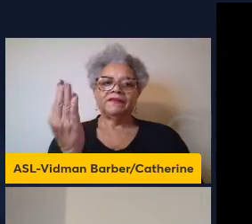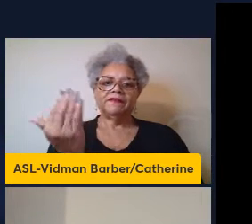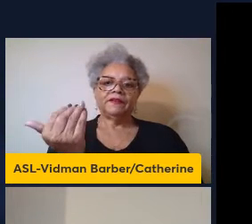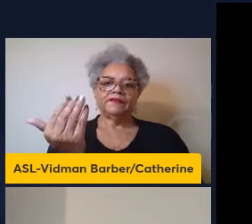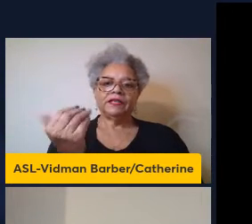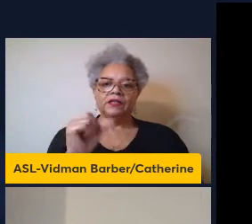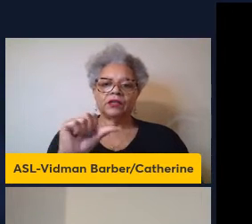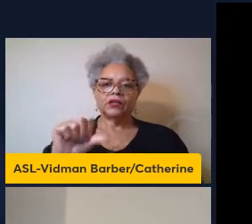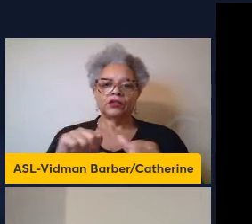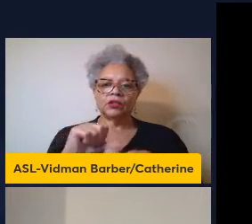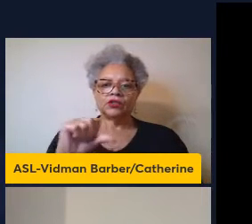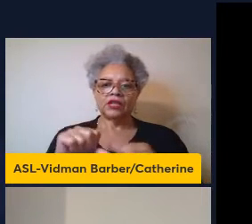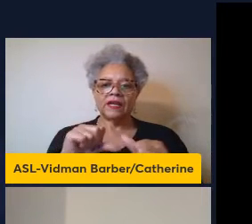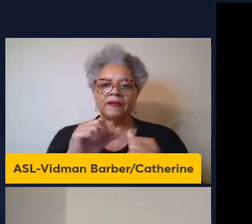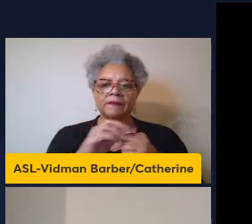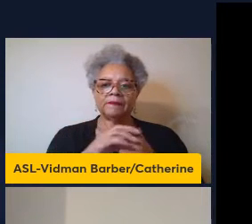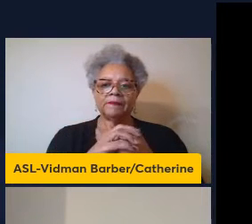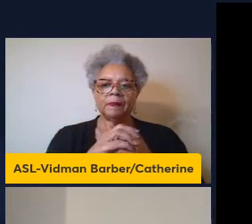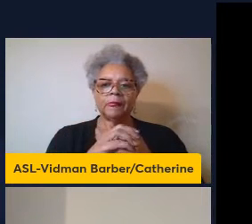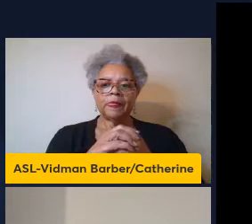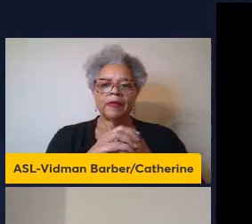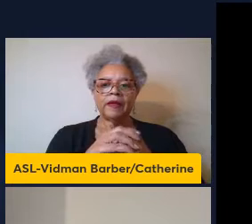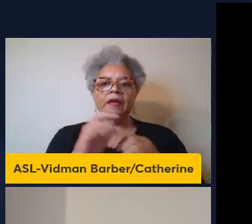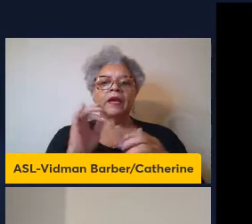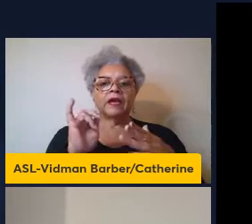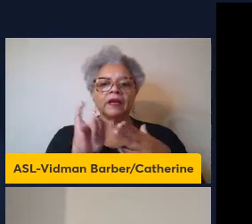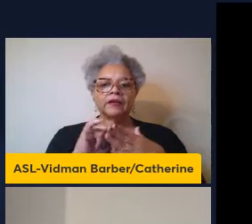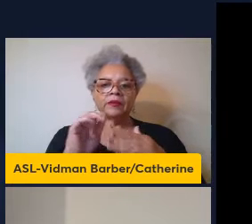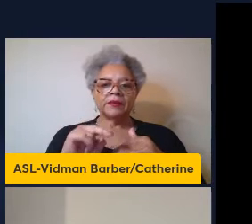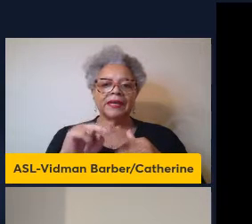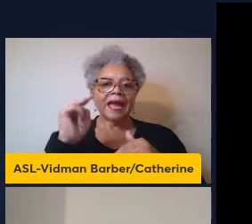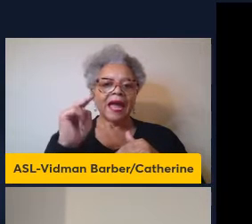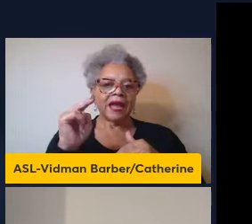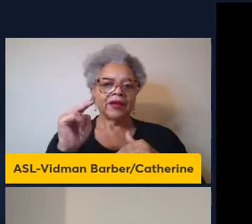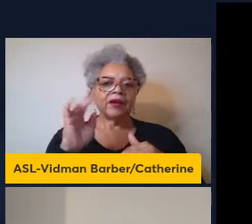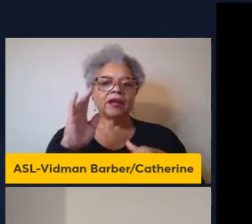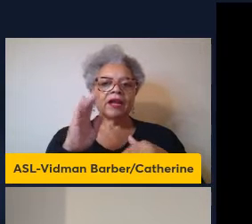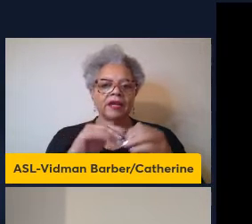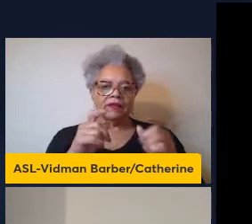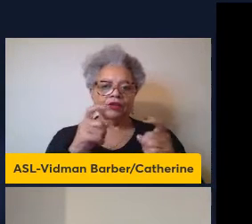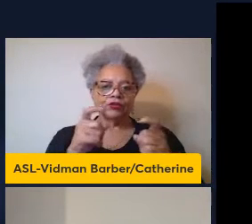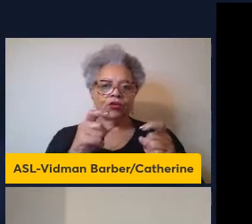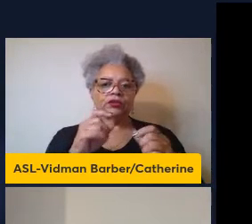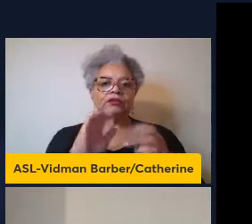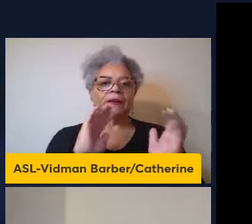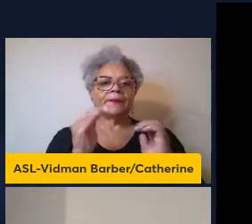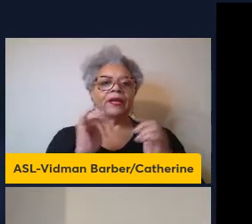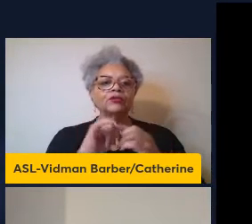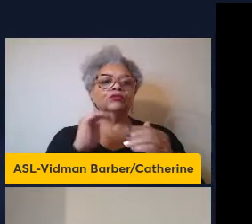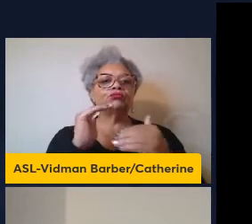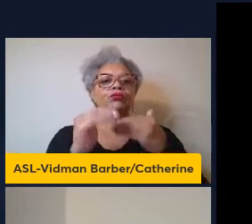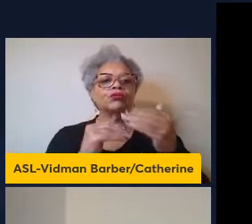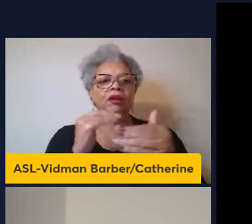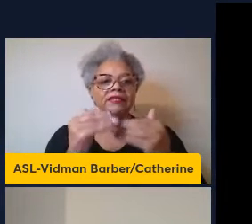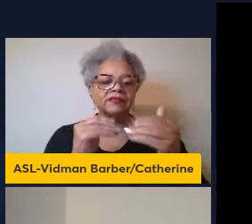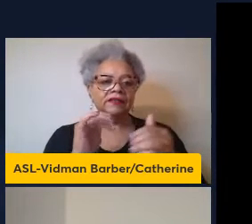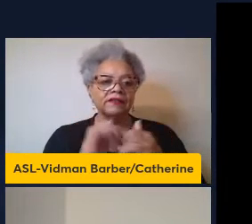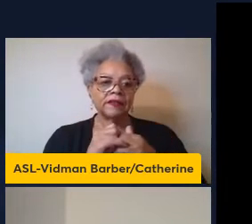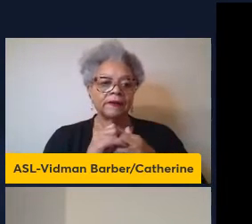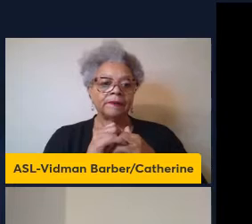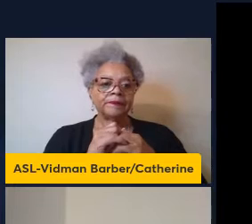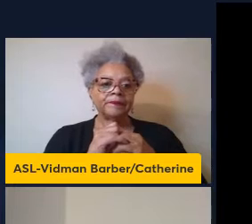and has this particular motif which is found to be higher in controllers compared to progressors. So this was a very